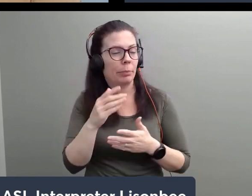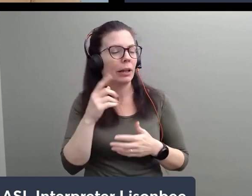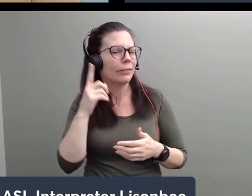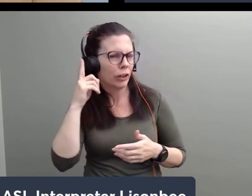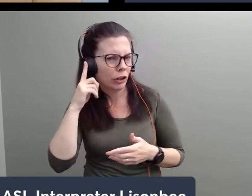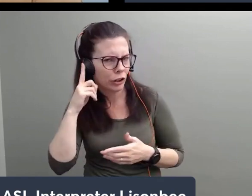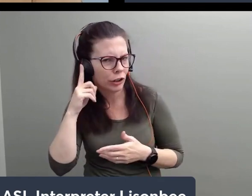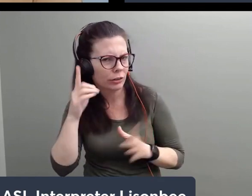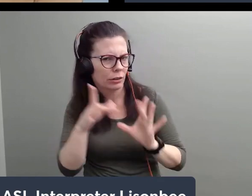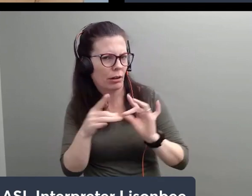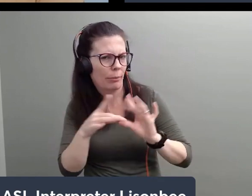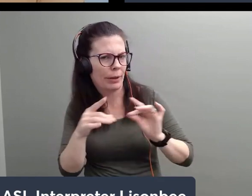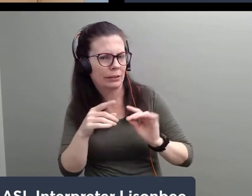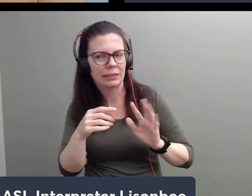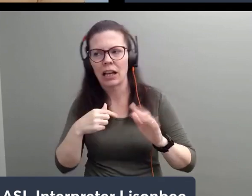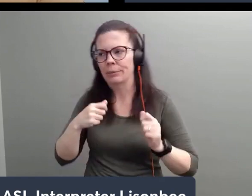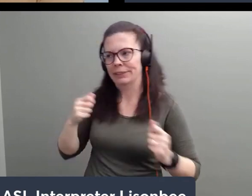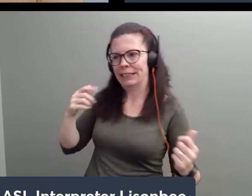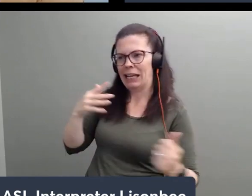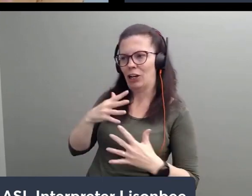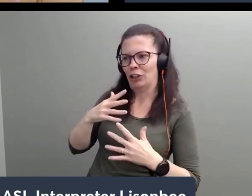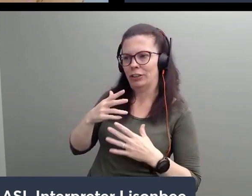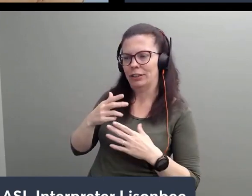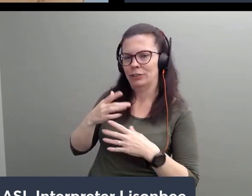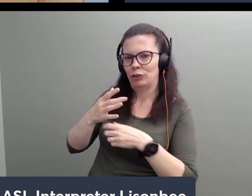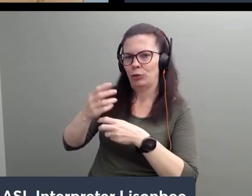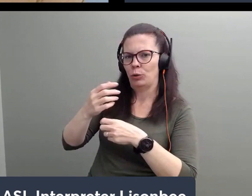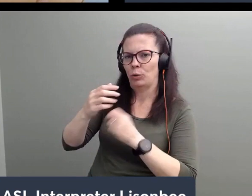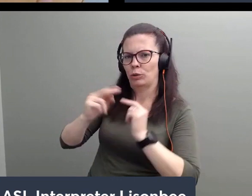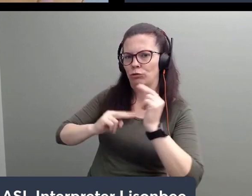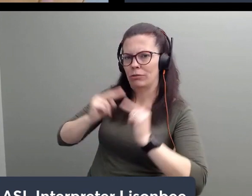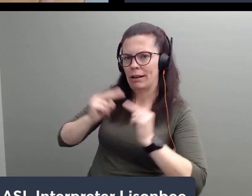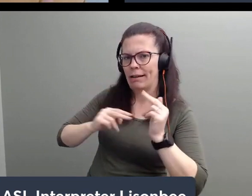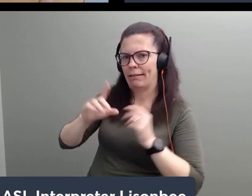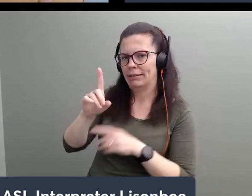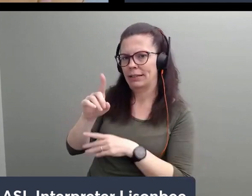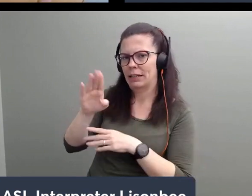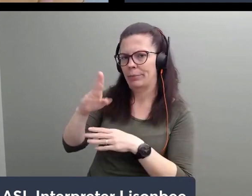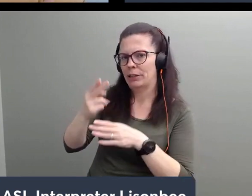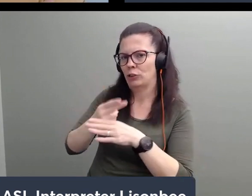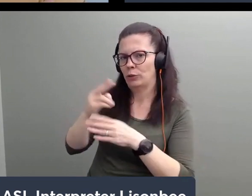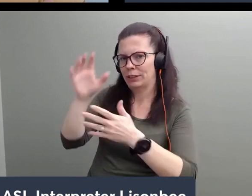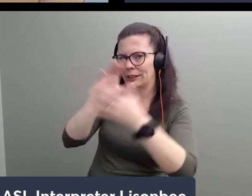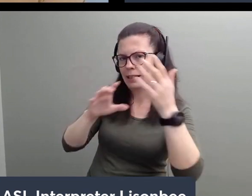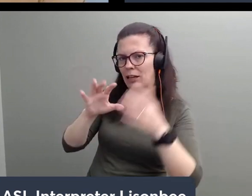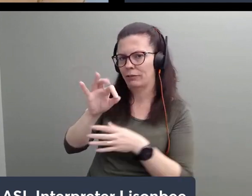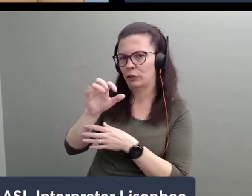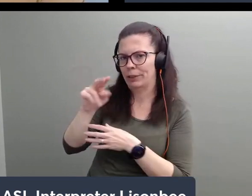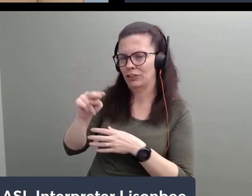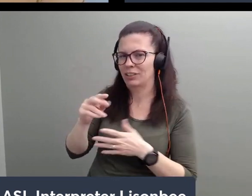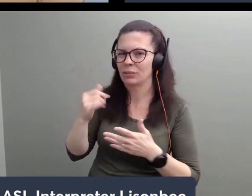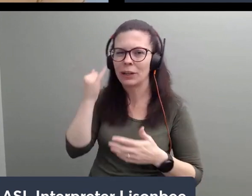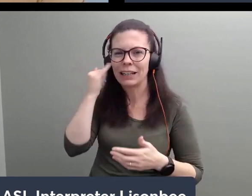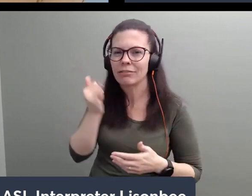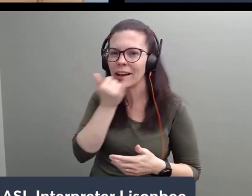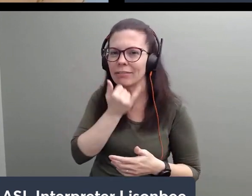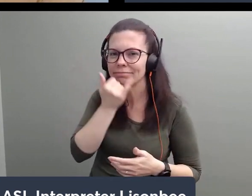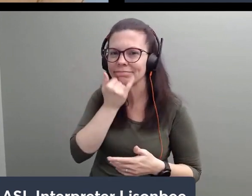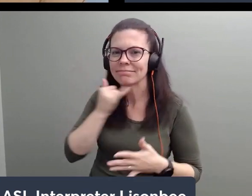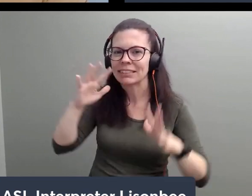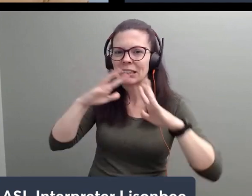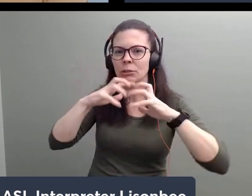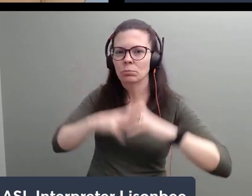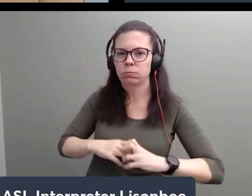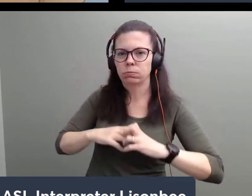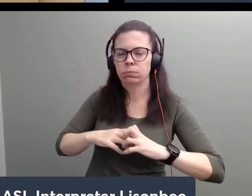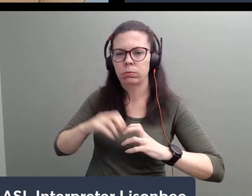the database using CloudFormation because what if I accidentally tear down the CloudFormation stack and it